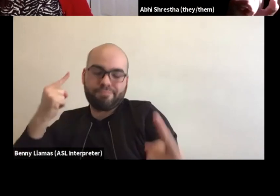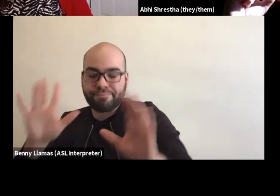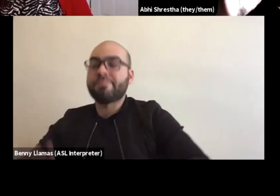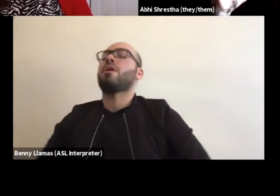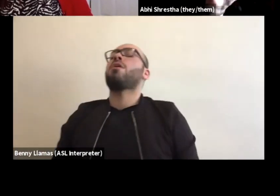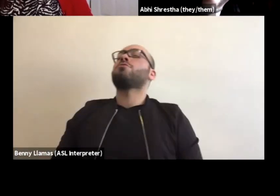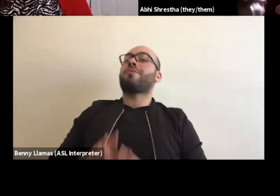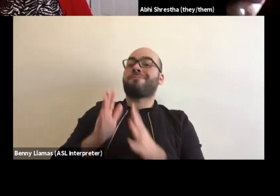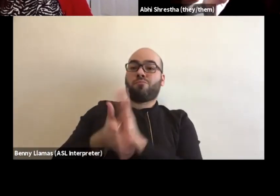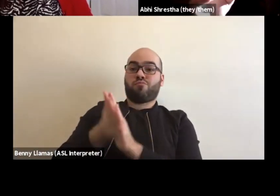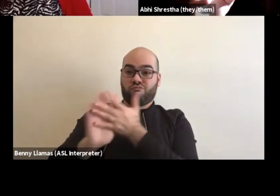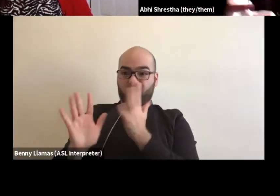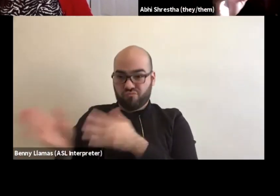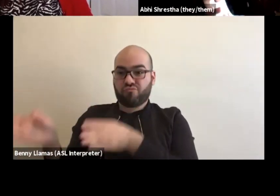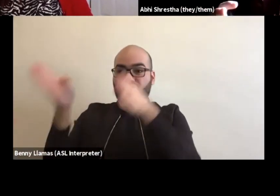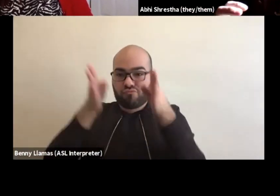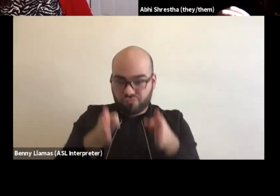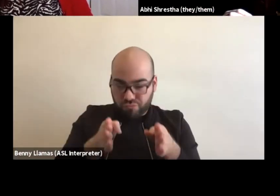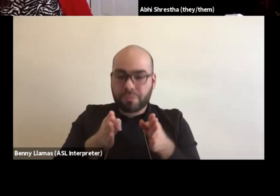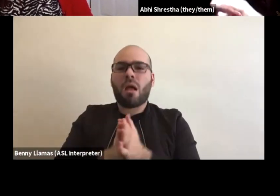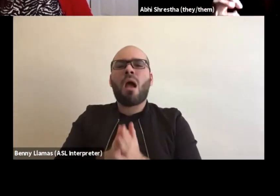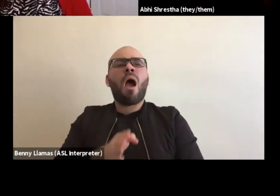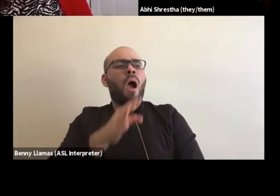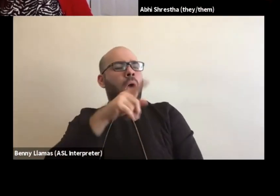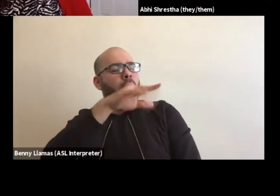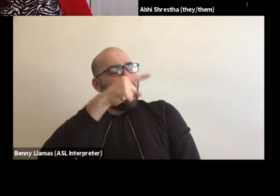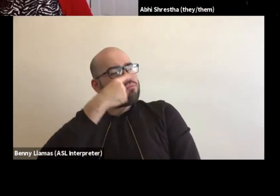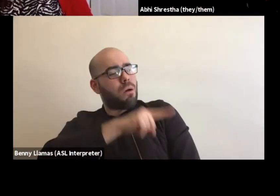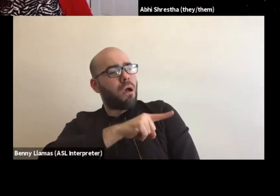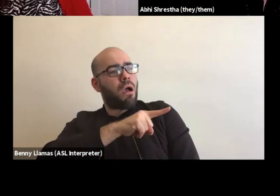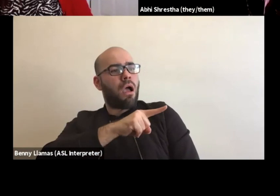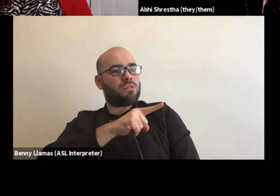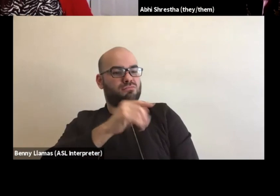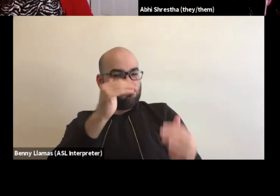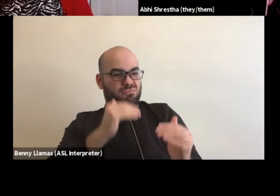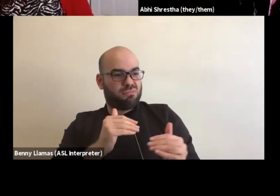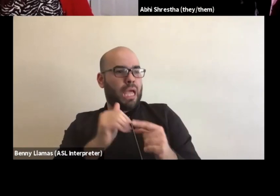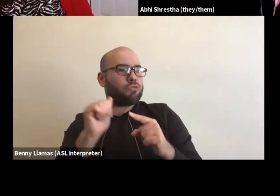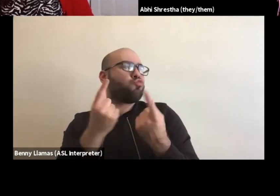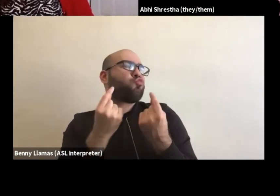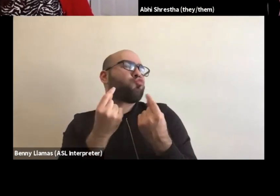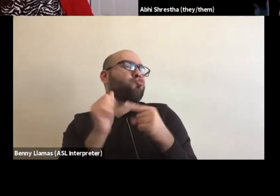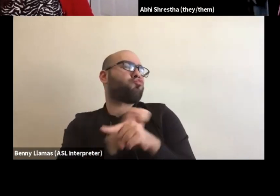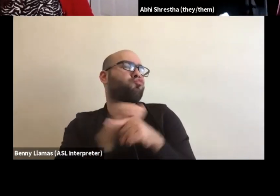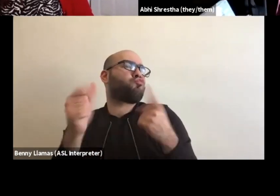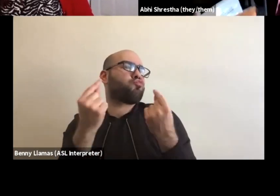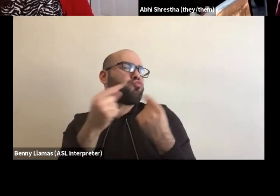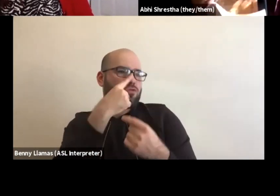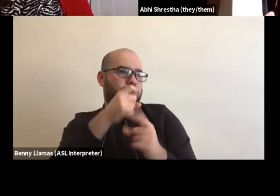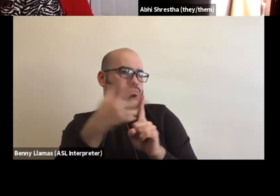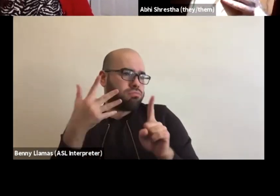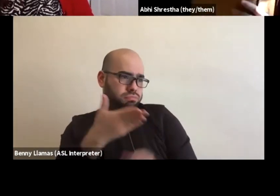that. So this is, could you talk a little bit about this, how you use this exercise? Yeah, so I am a